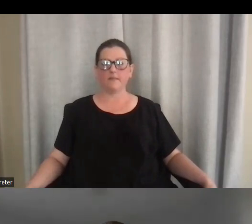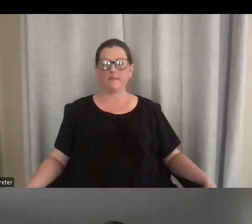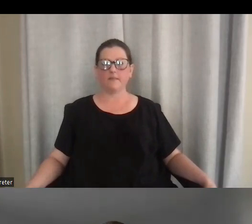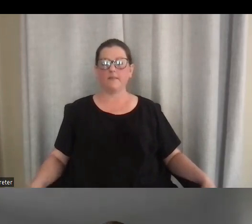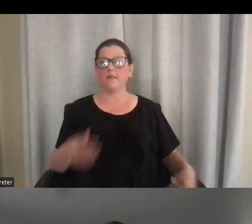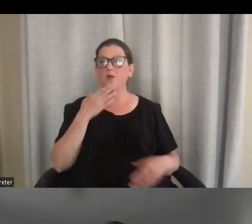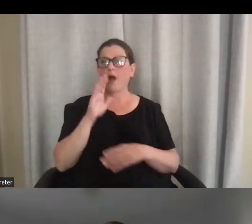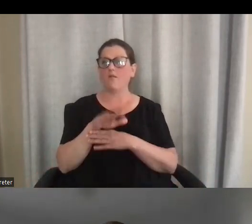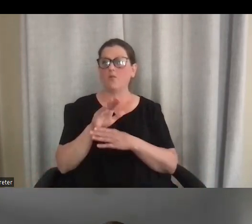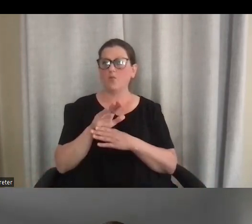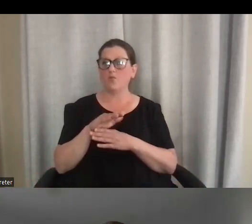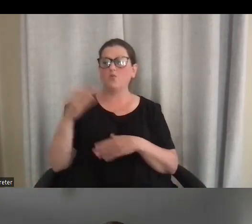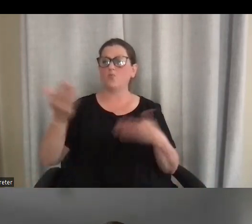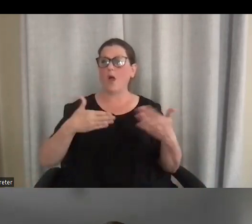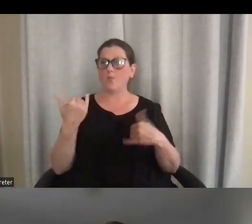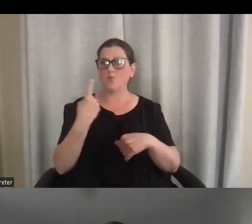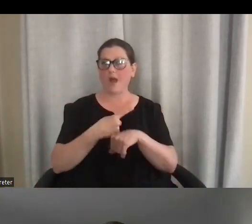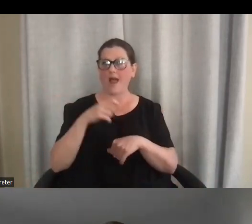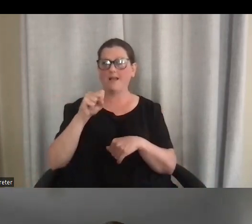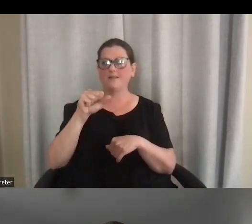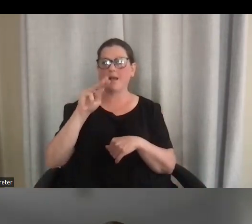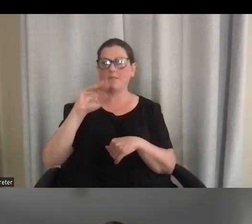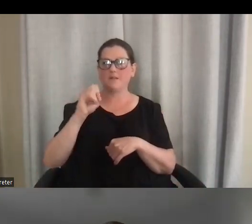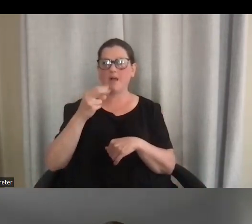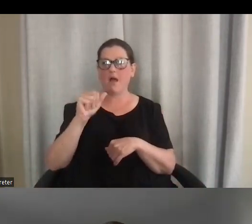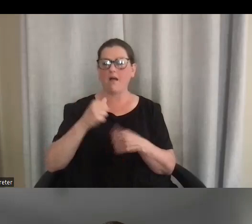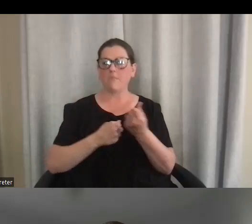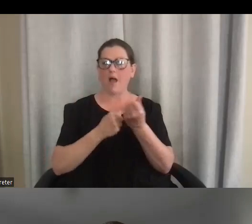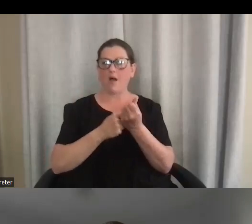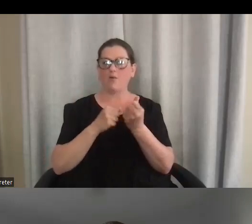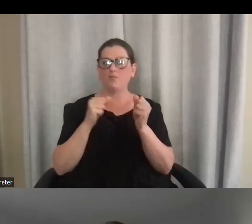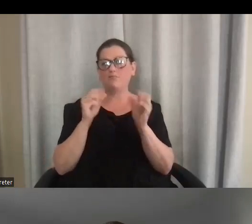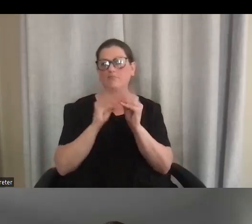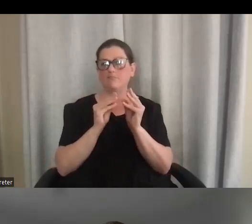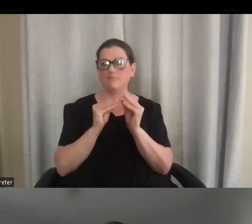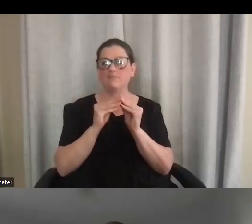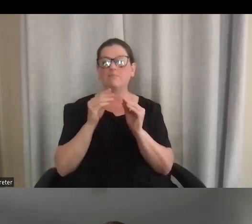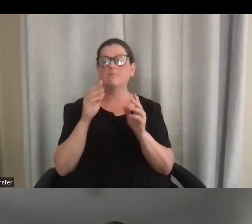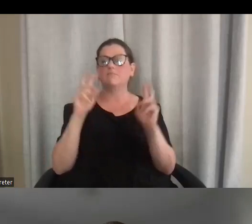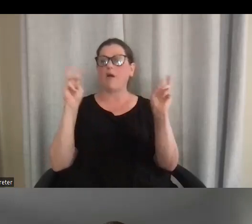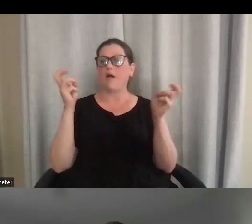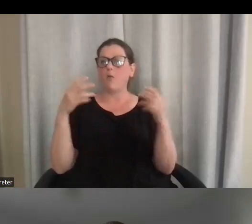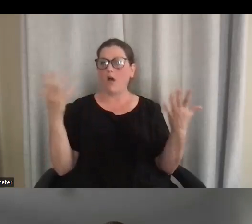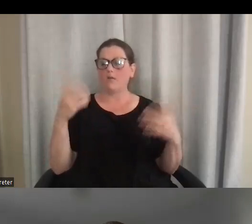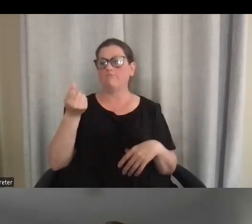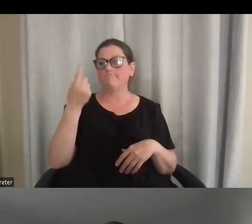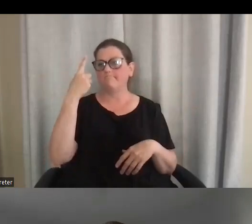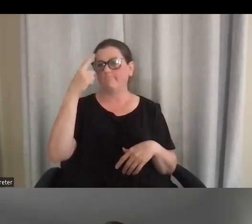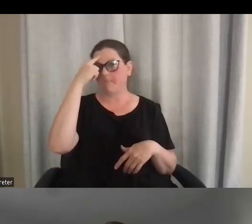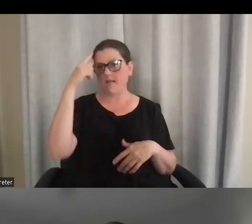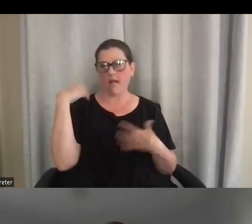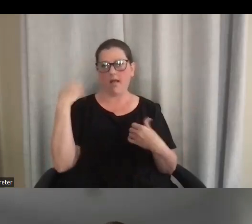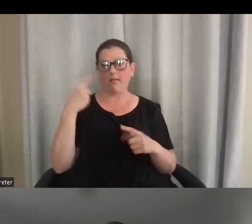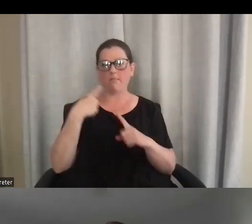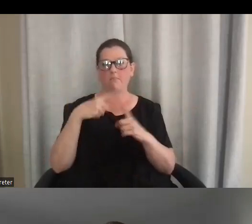Good afternoon and welcome to today's SAMHSA-sponsored webinar titled Understanding Mental Health and Poverty, Public Health Strategies